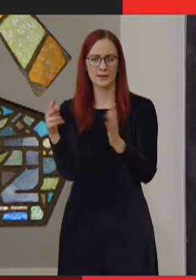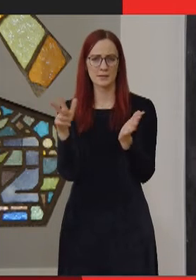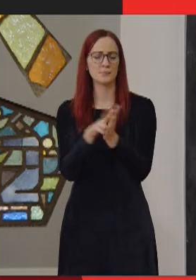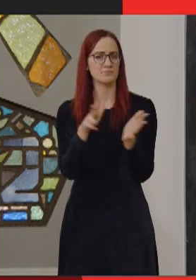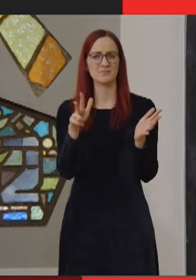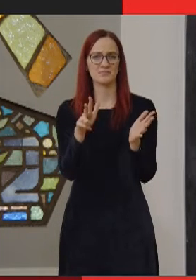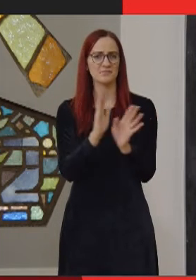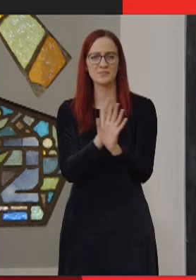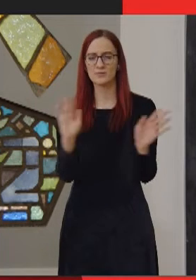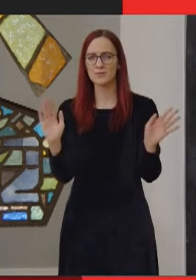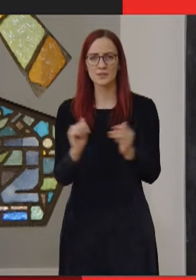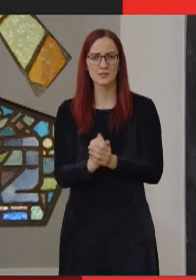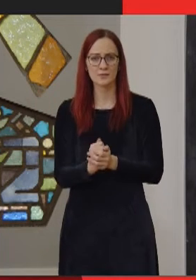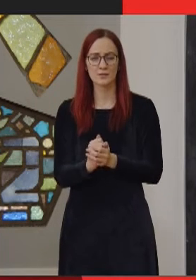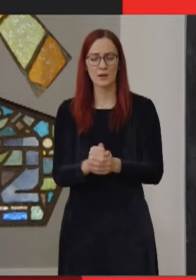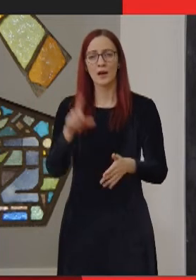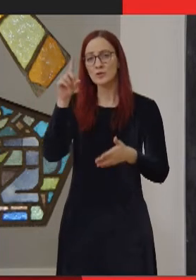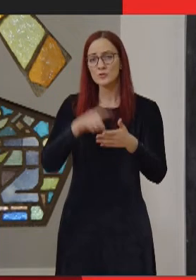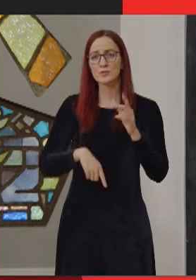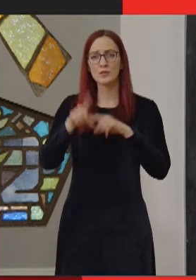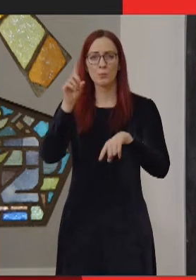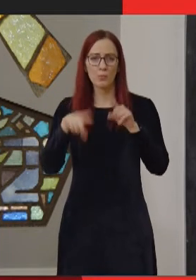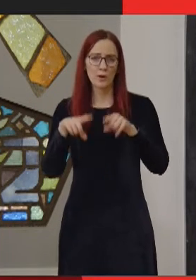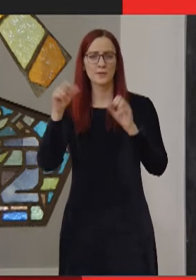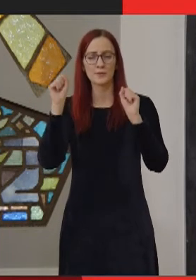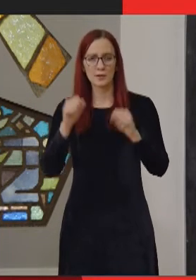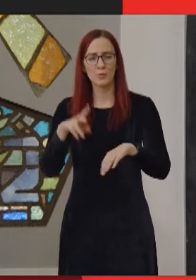to ratify the convention. Therefore,